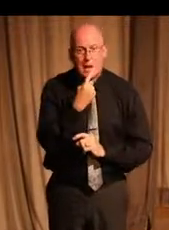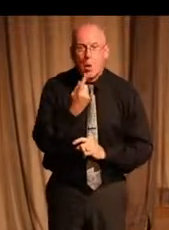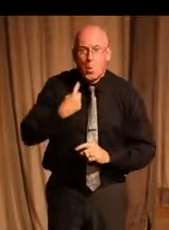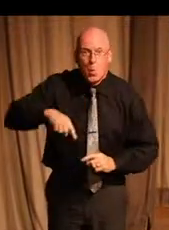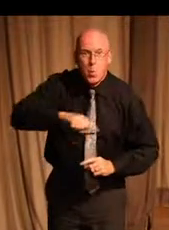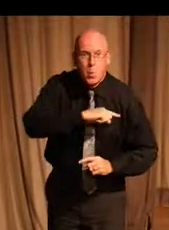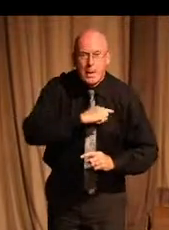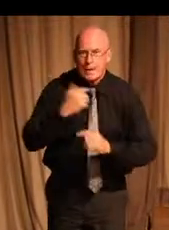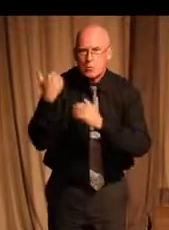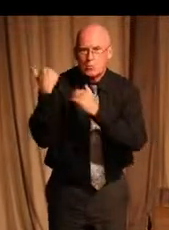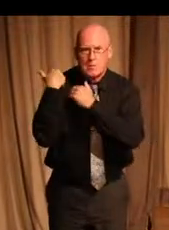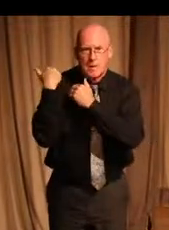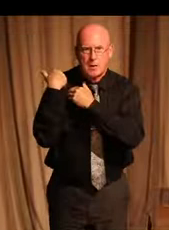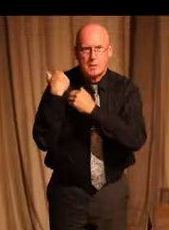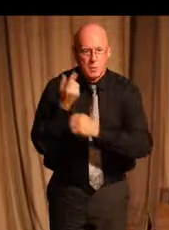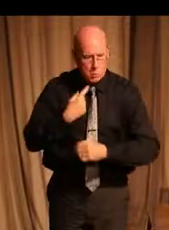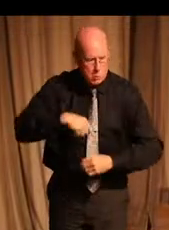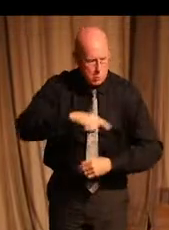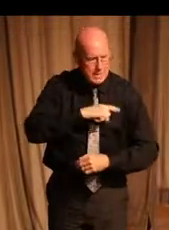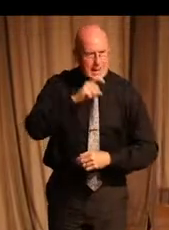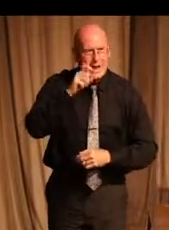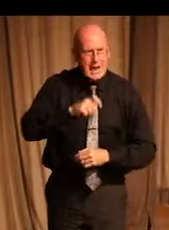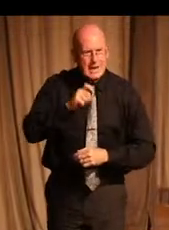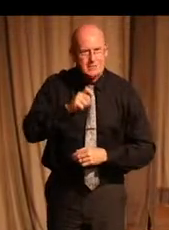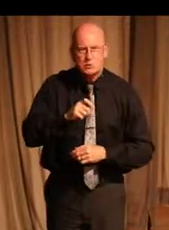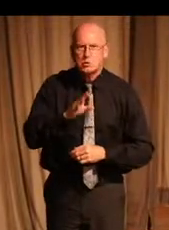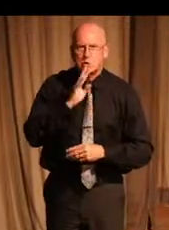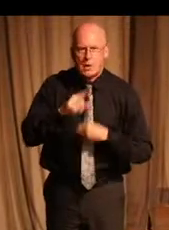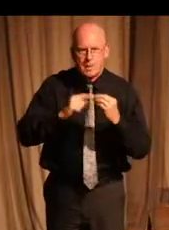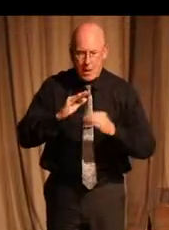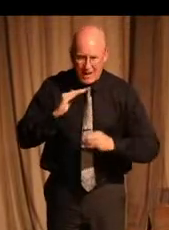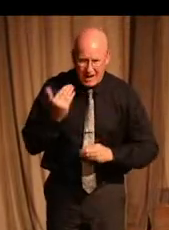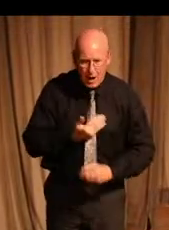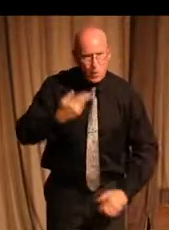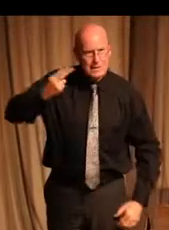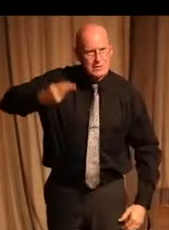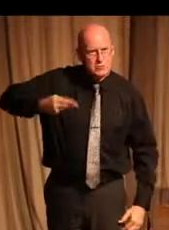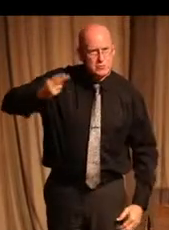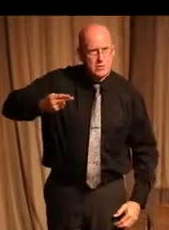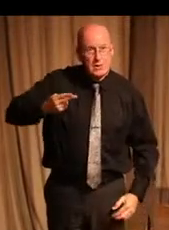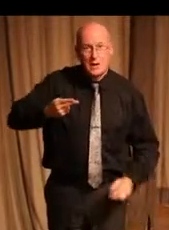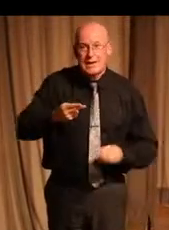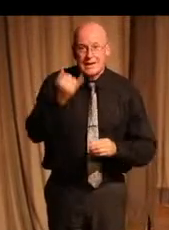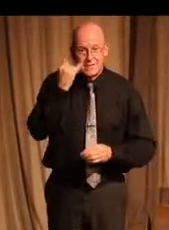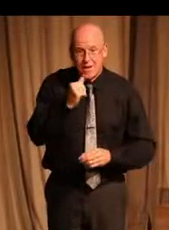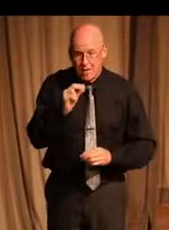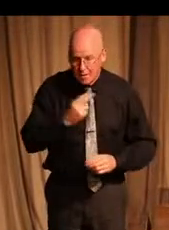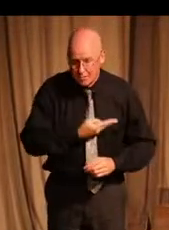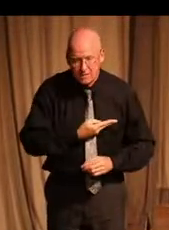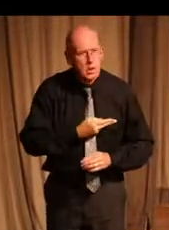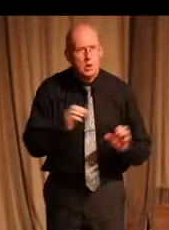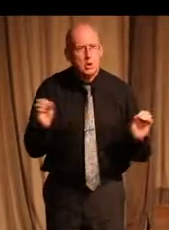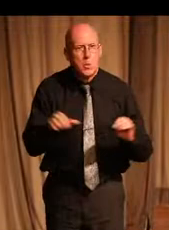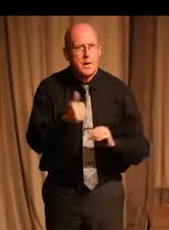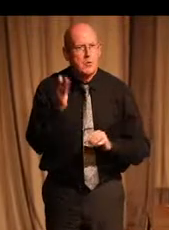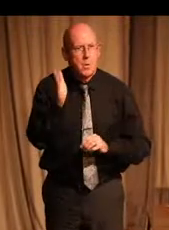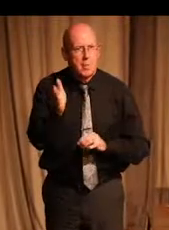we are the one who has to talk our history. Otherwise, nobody will do it. So